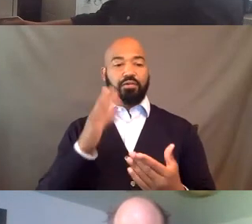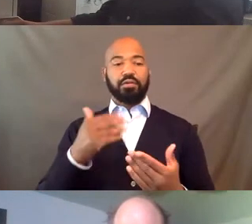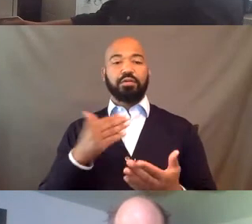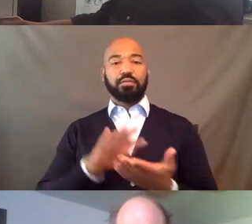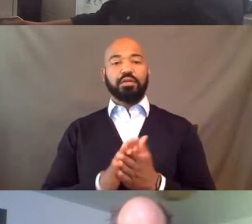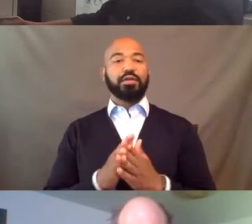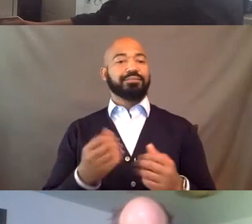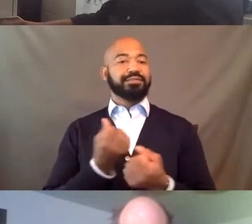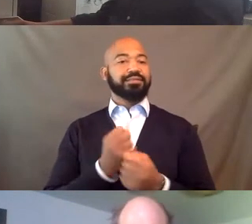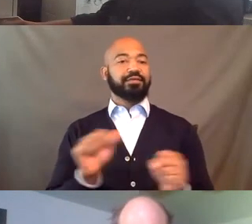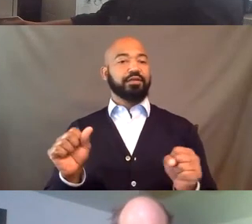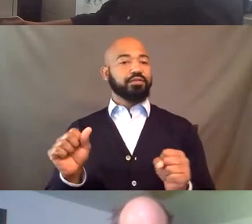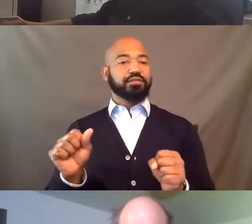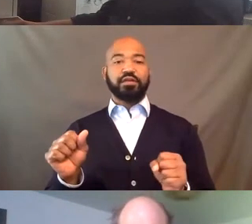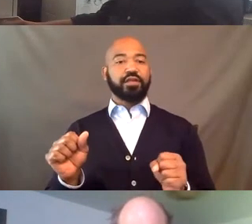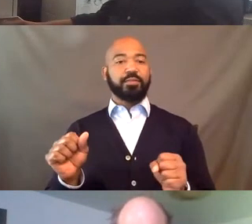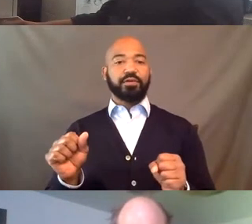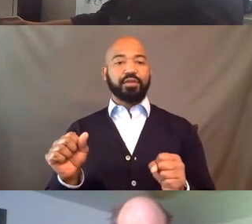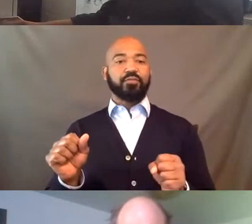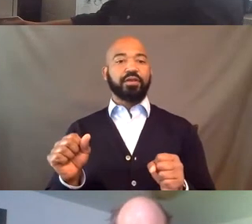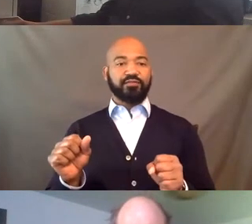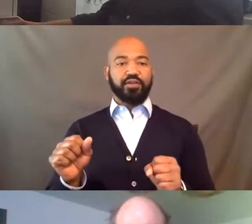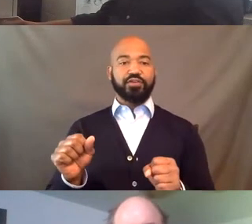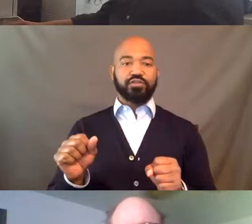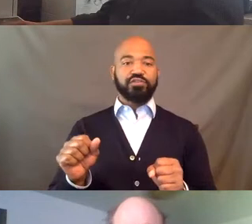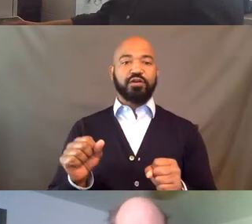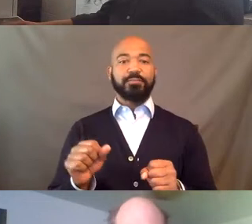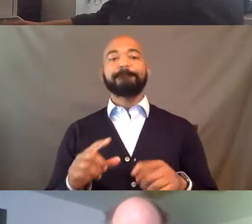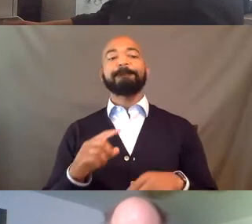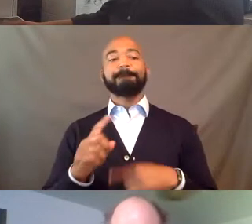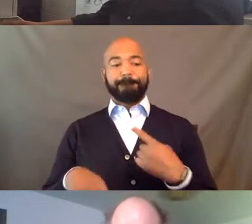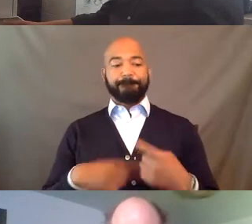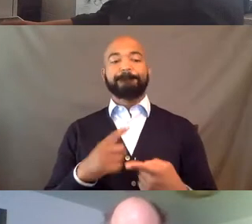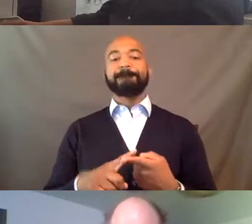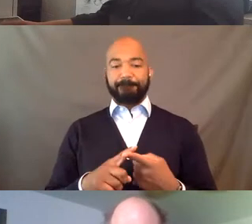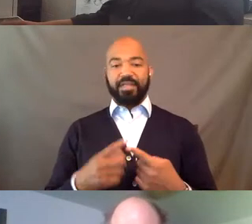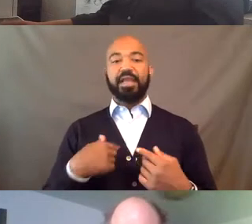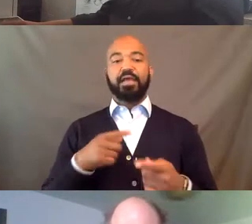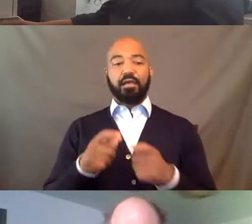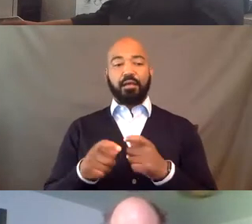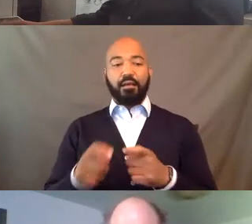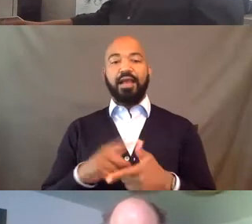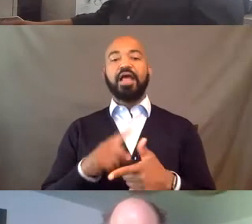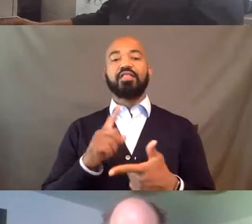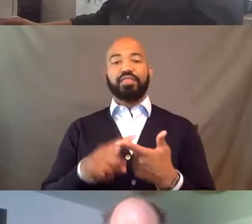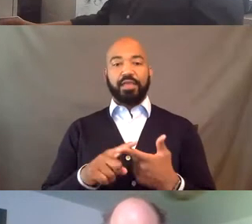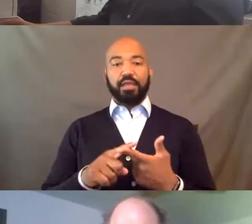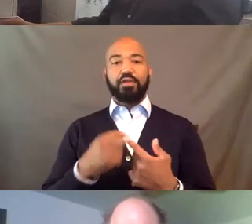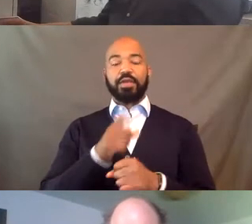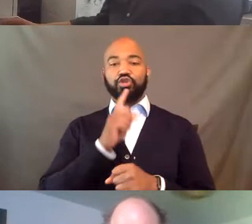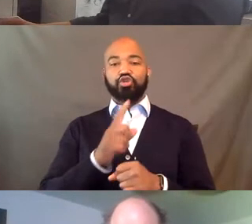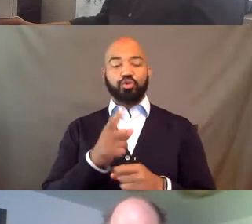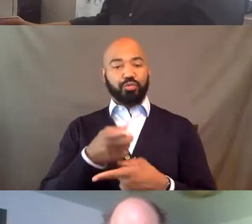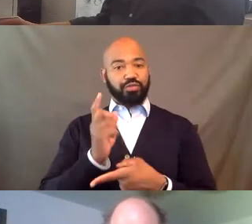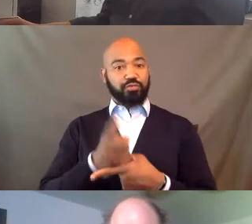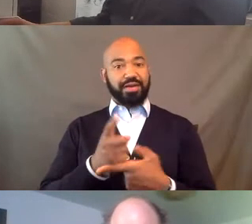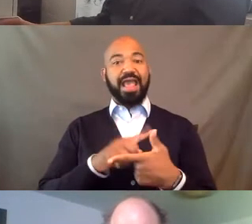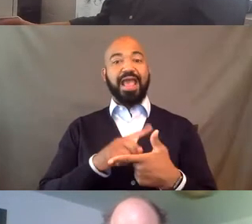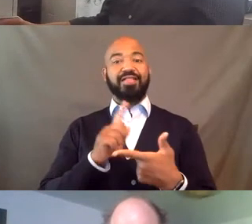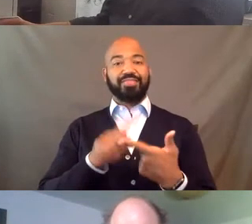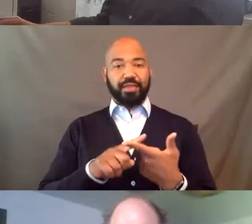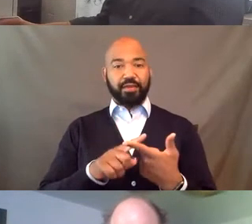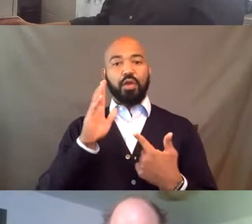then we'll fine tune them or go with what we feel is correct on that, and then bring that